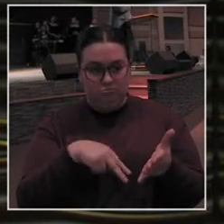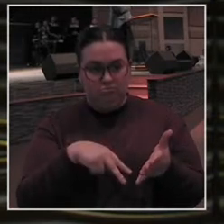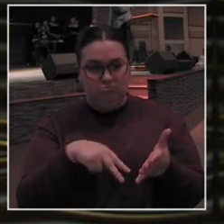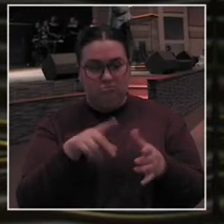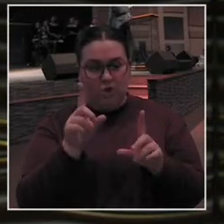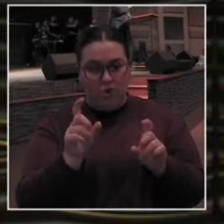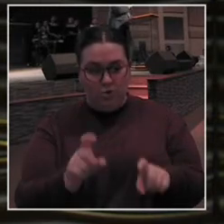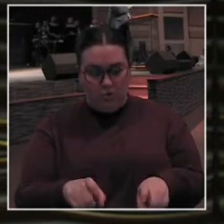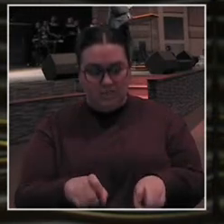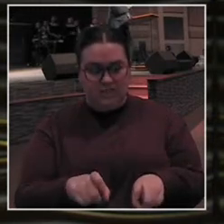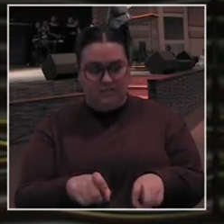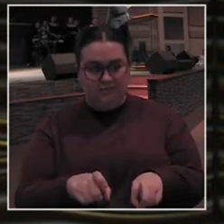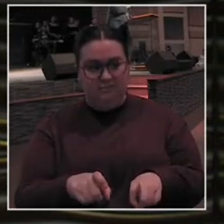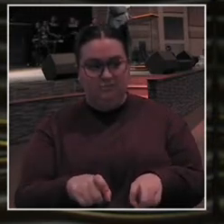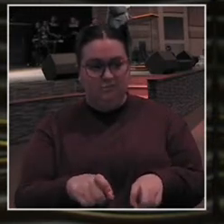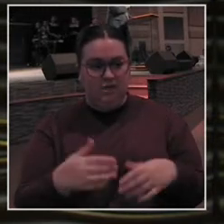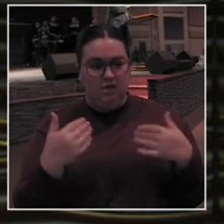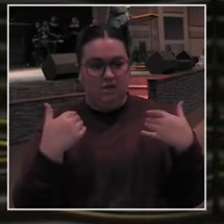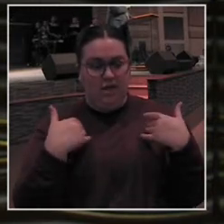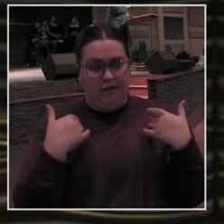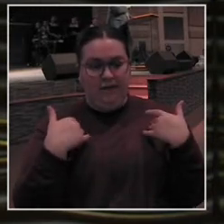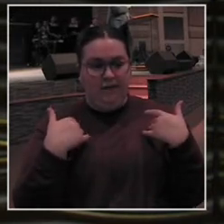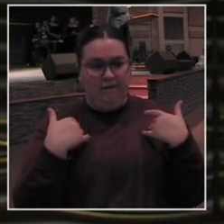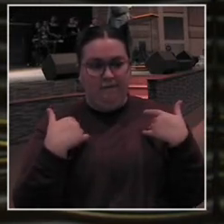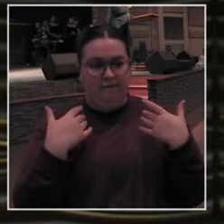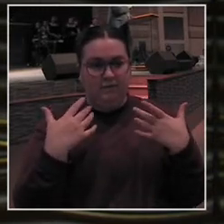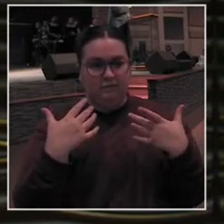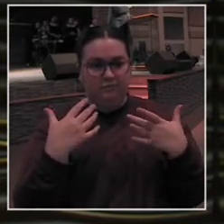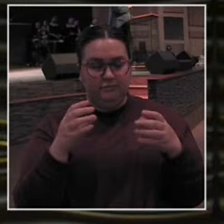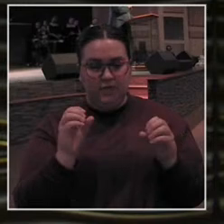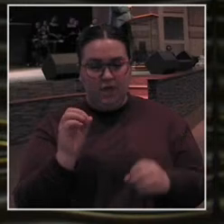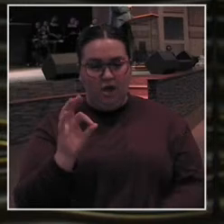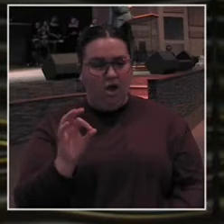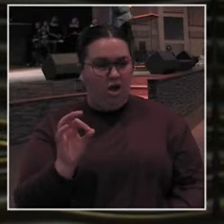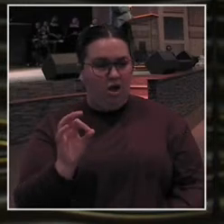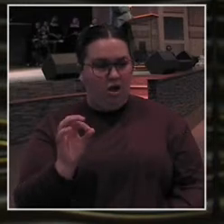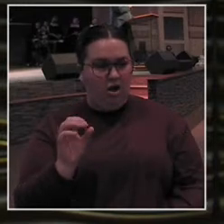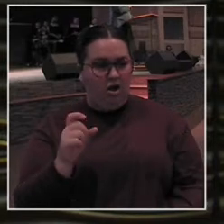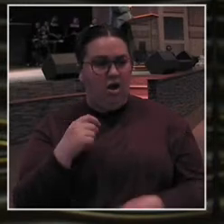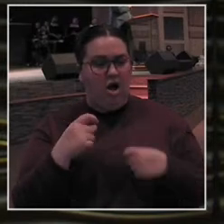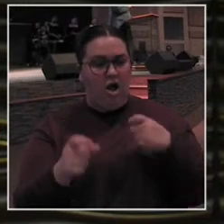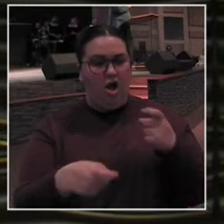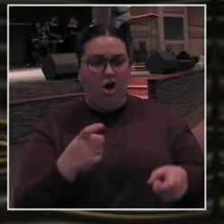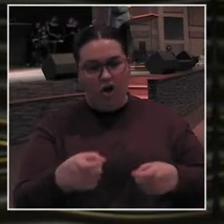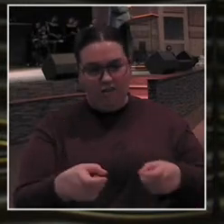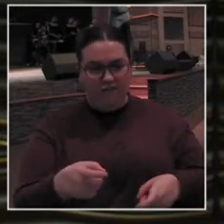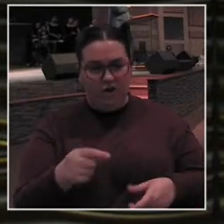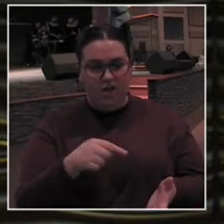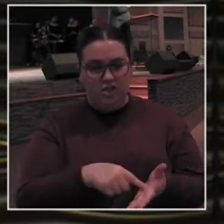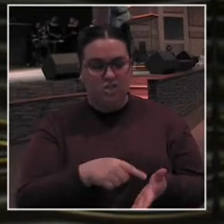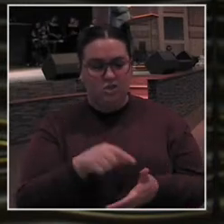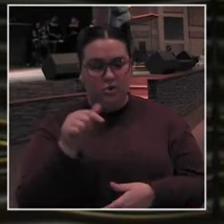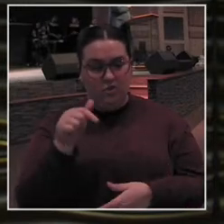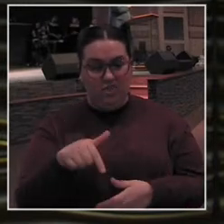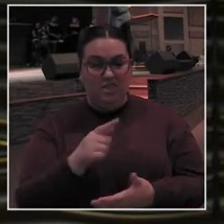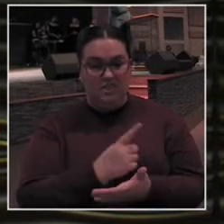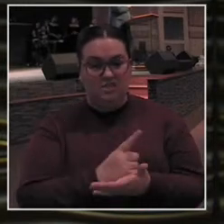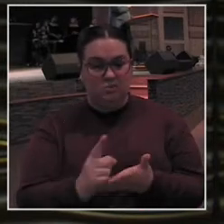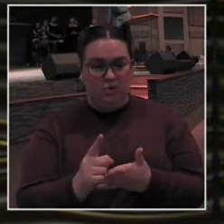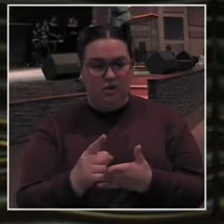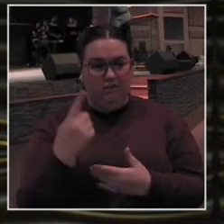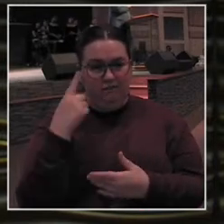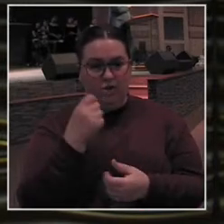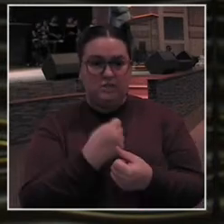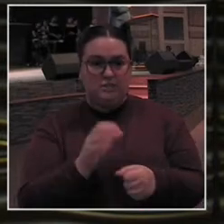you that our Save Our Children offering is due this week. If you can turn any of your pledges in so that we can give to